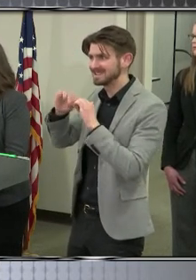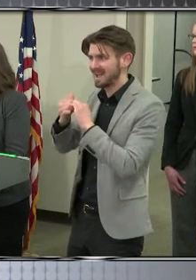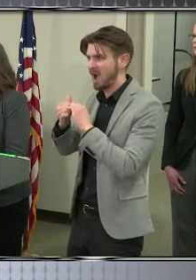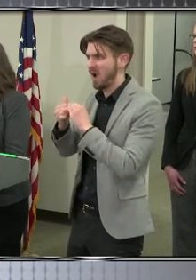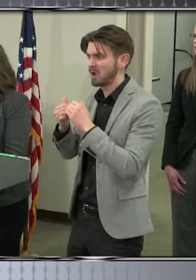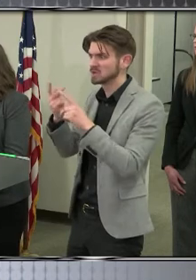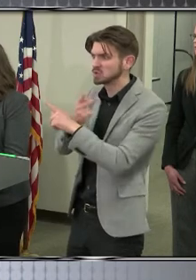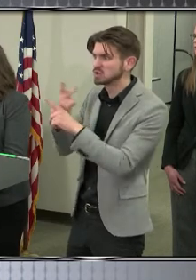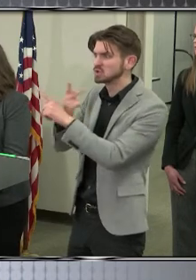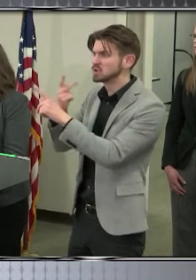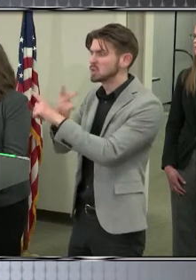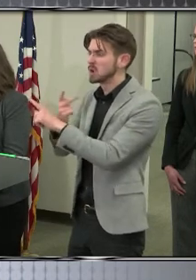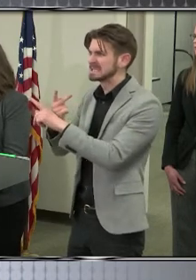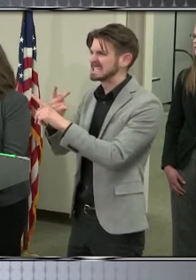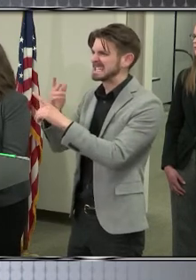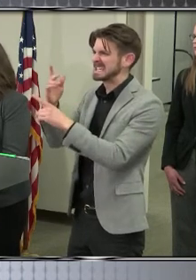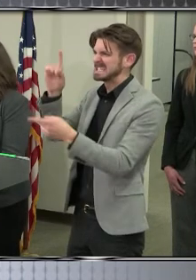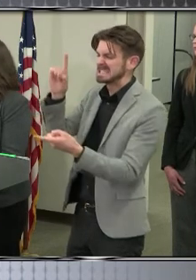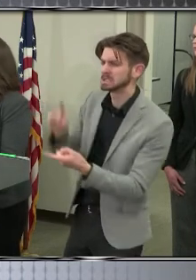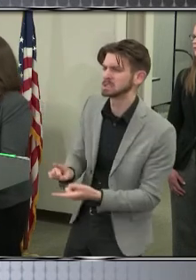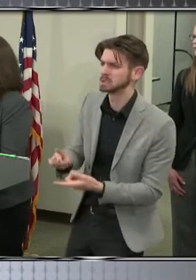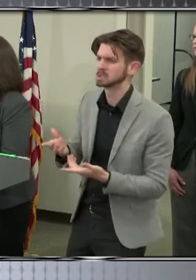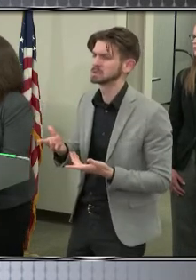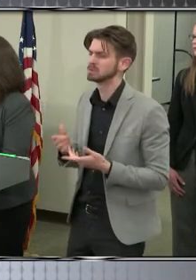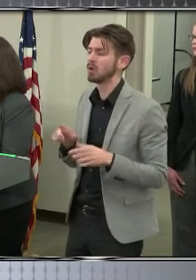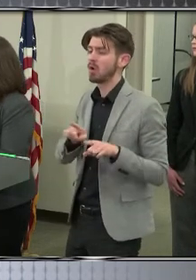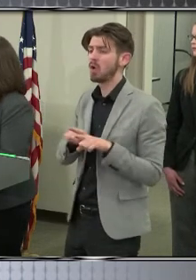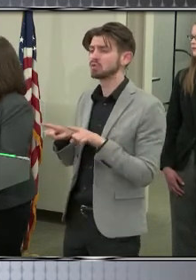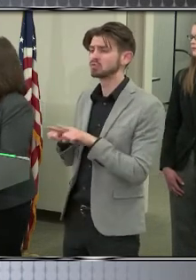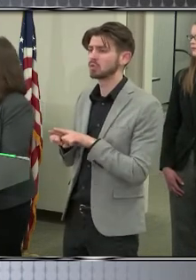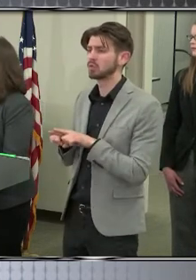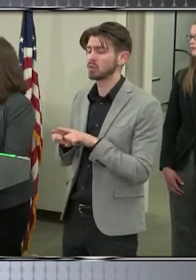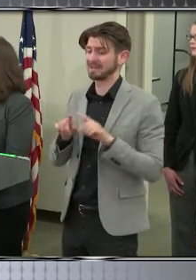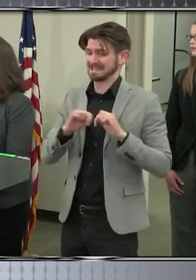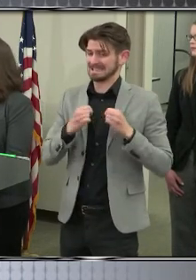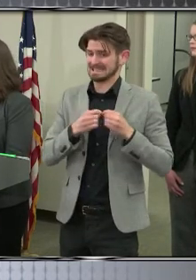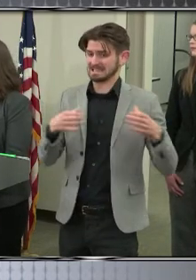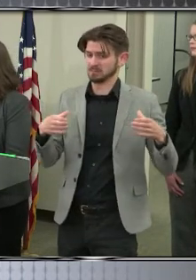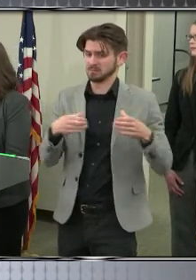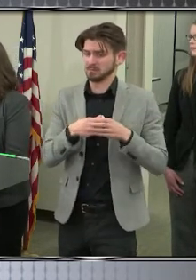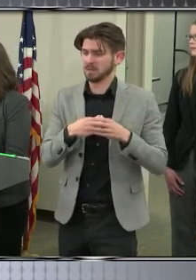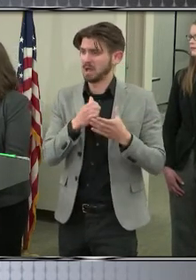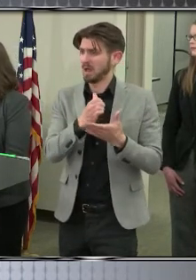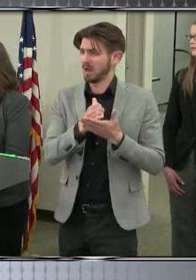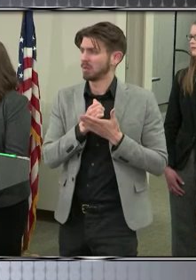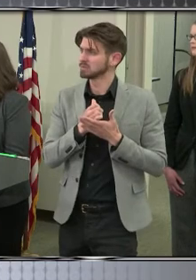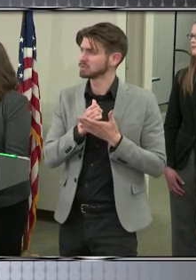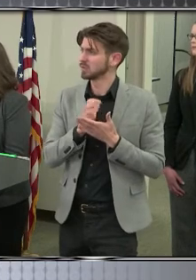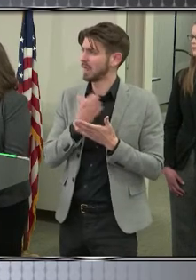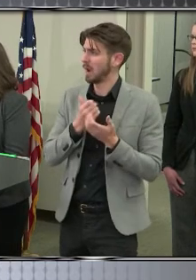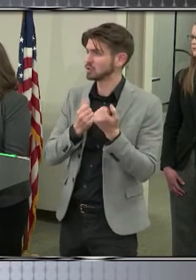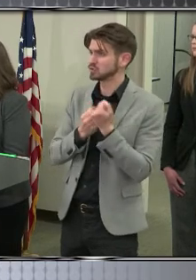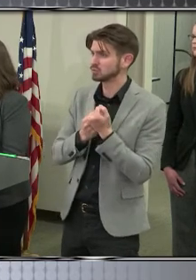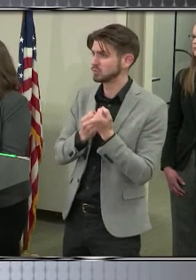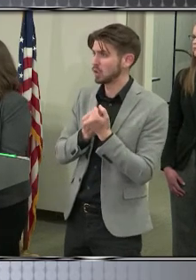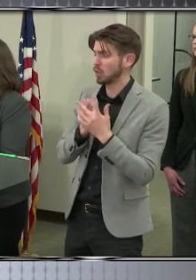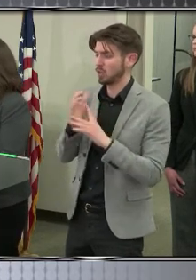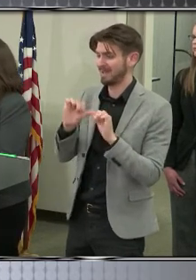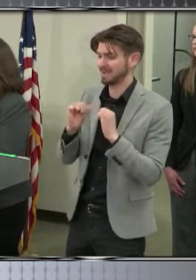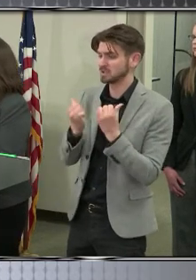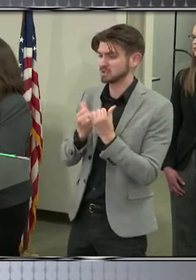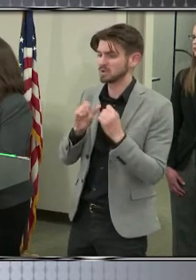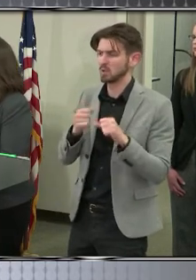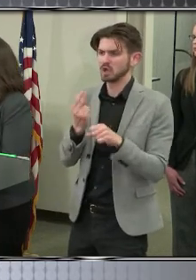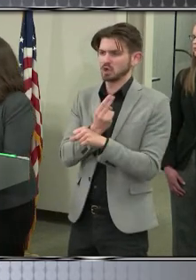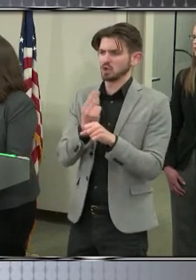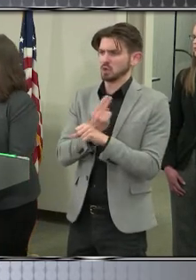that allows us to be more nimble and responsive, and it also allows us to leverage our supports within the agency more efficiently and within